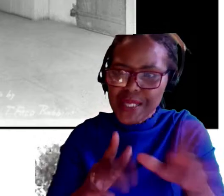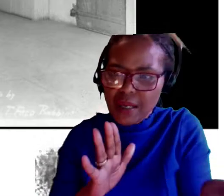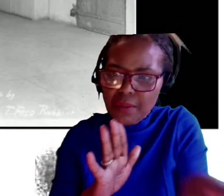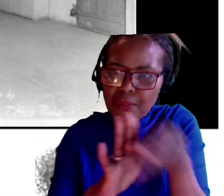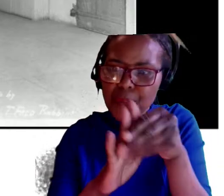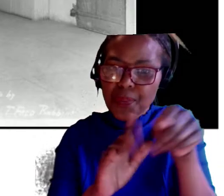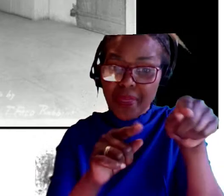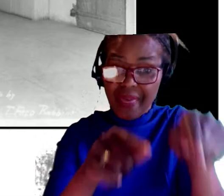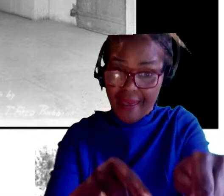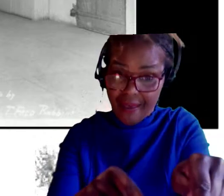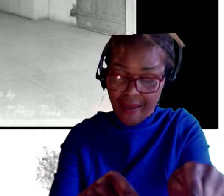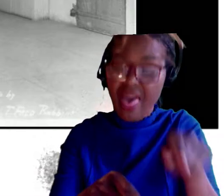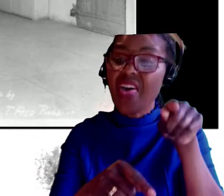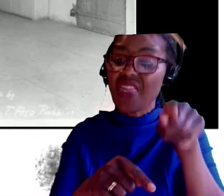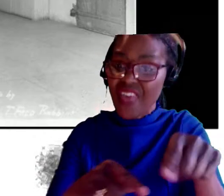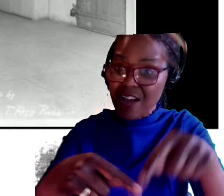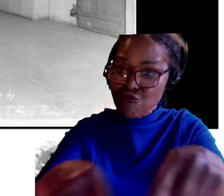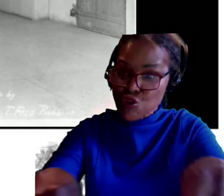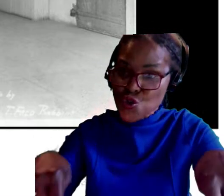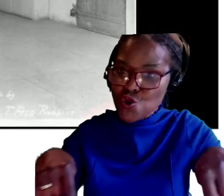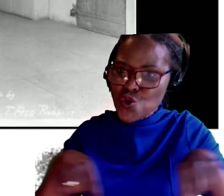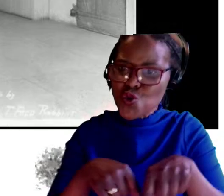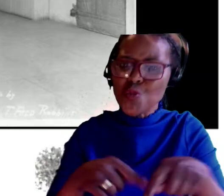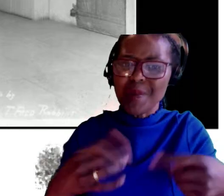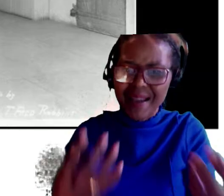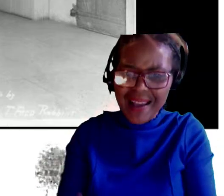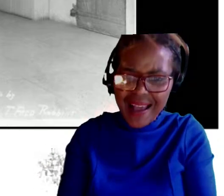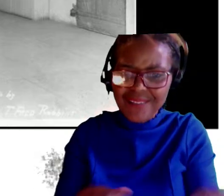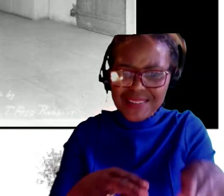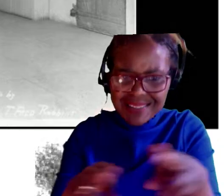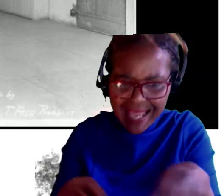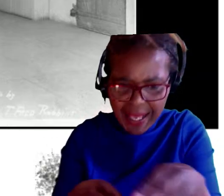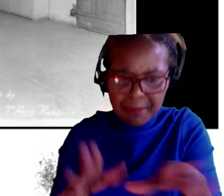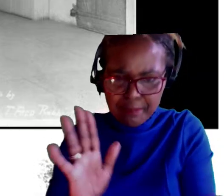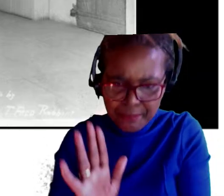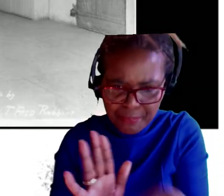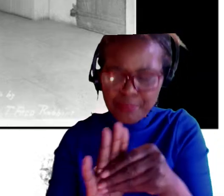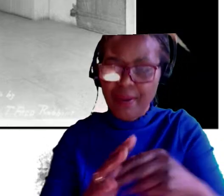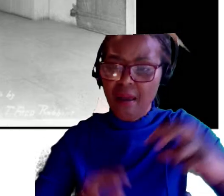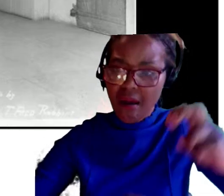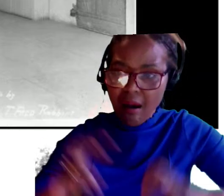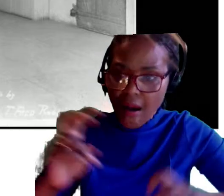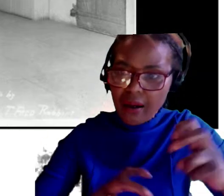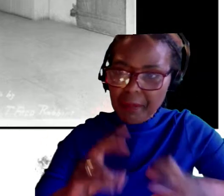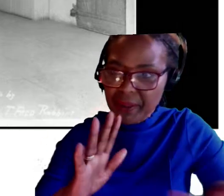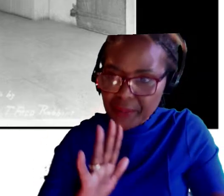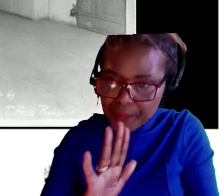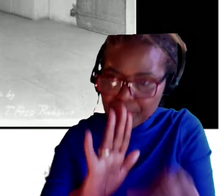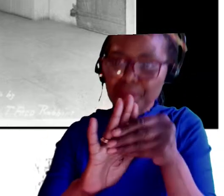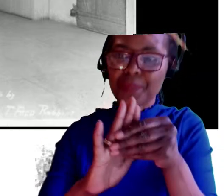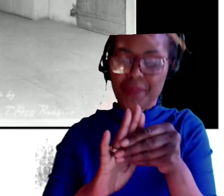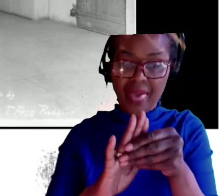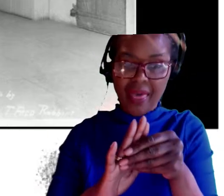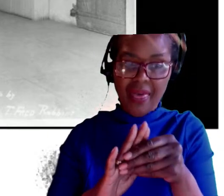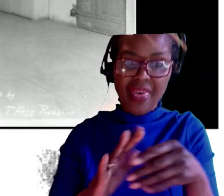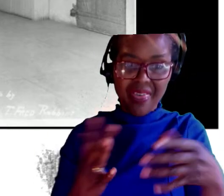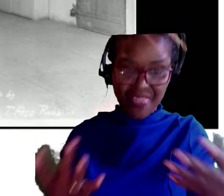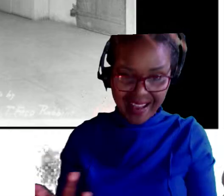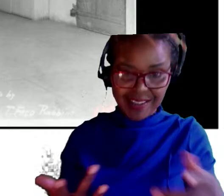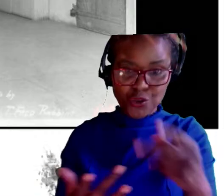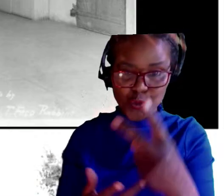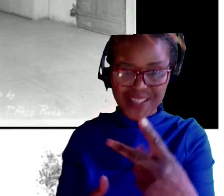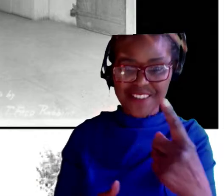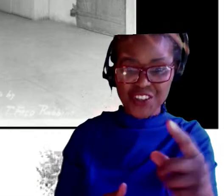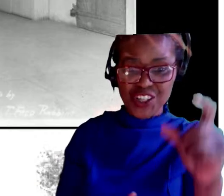argument and abandoned takes. And those tapes eventually influenced the forming of a 21st century hip-hop band